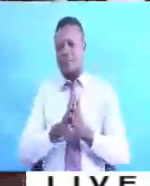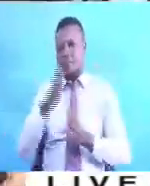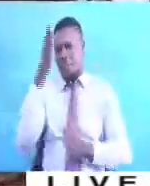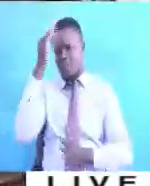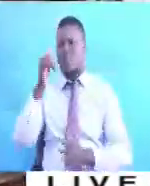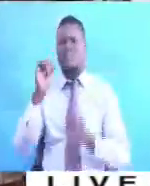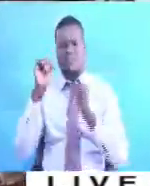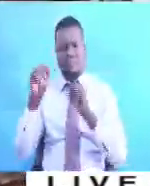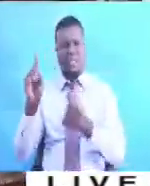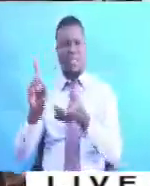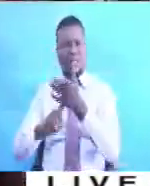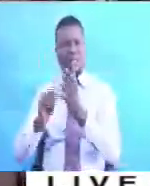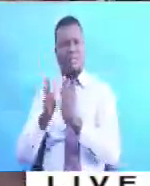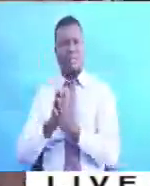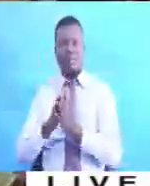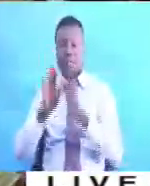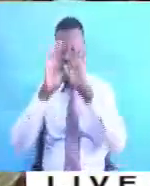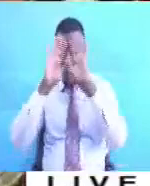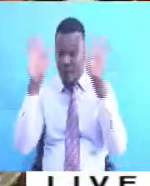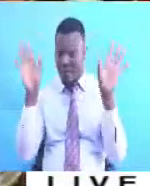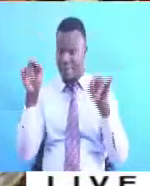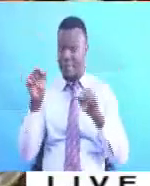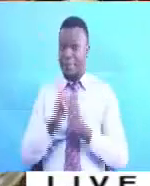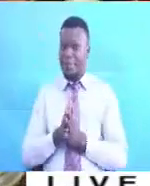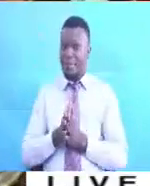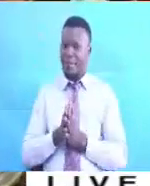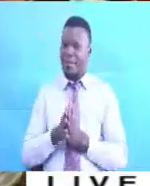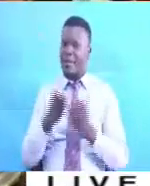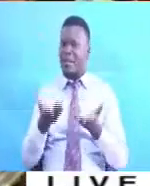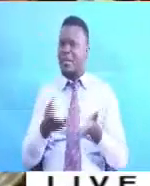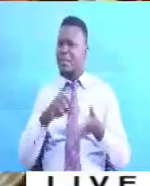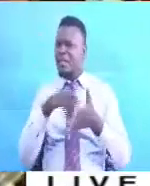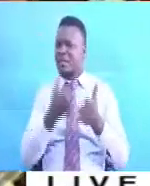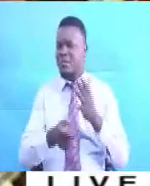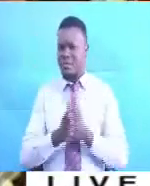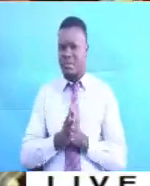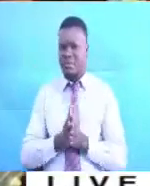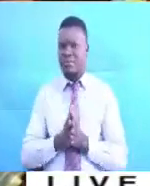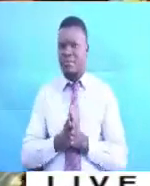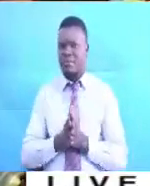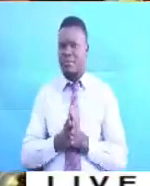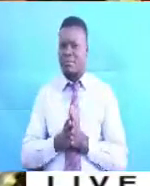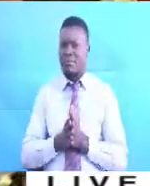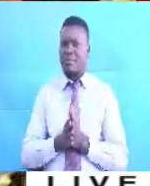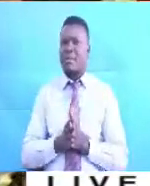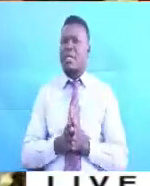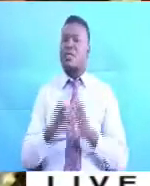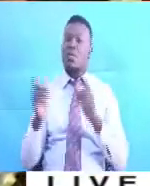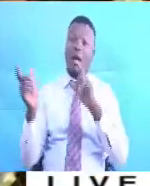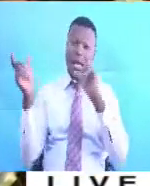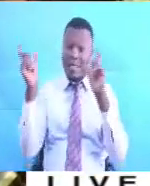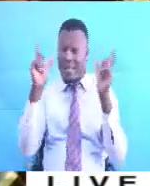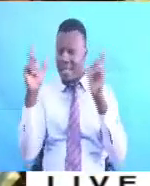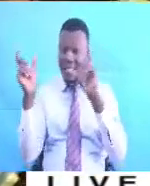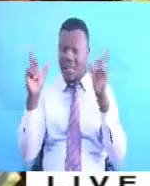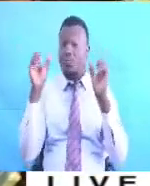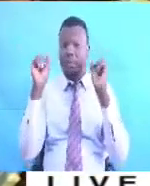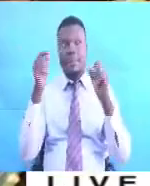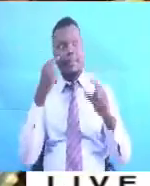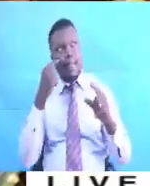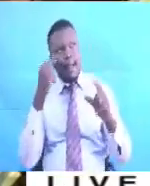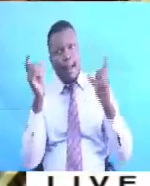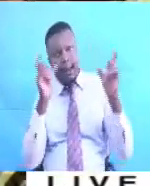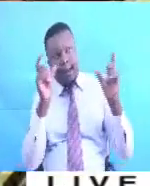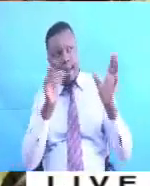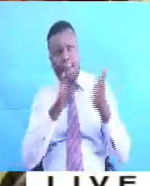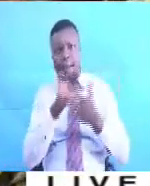very vast with pharmacovigilance. And what do we mean by pharmacovigilance? Pharmacovigilance here we are trying to say every side effect of any drug given